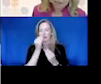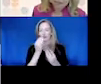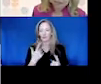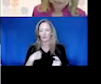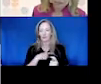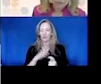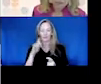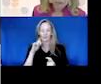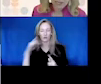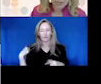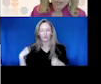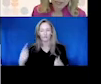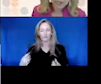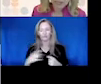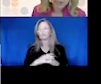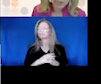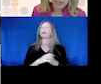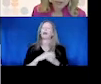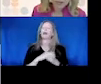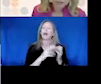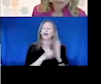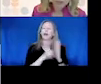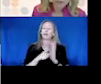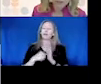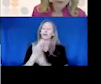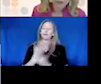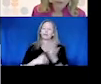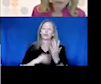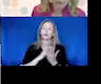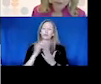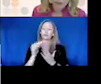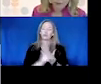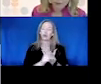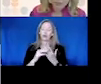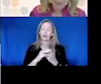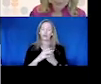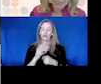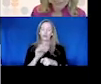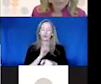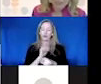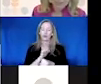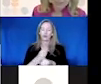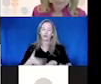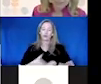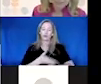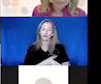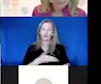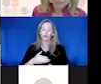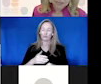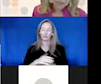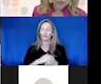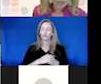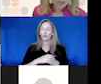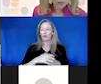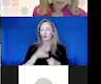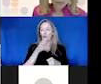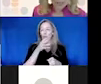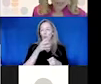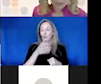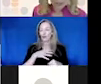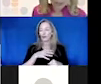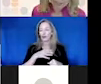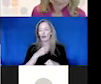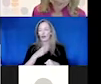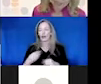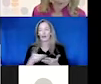and highlight some programs that are working to improve health outcomes for women and infants. We are hoping that